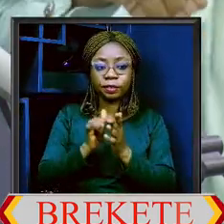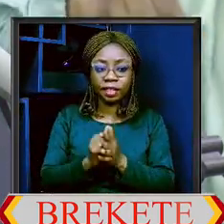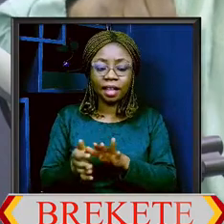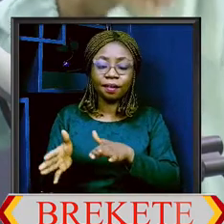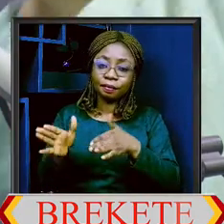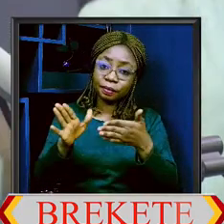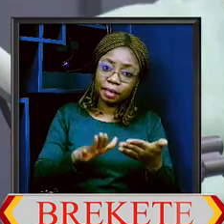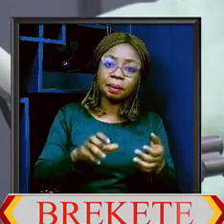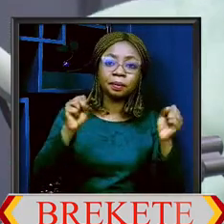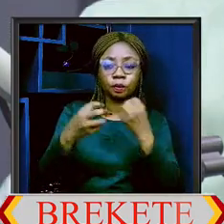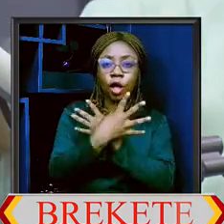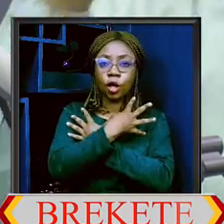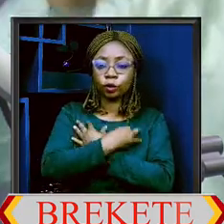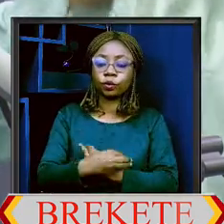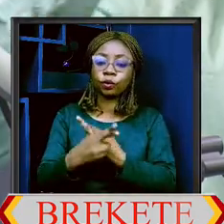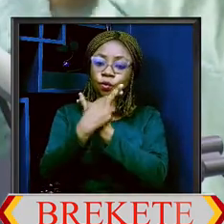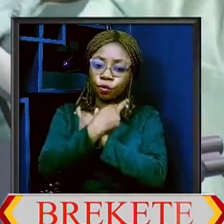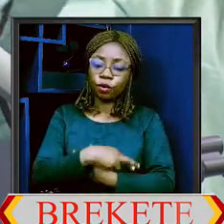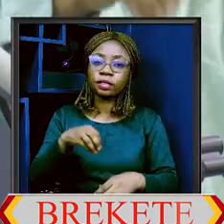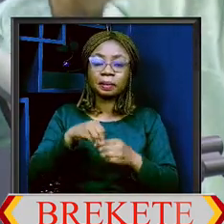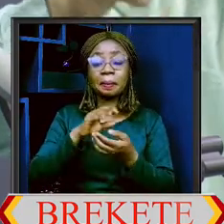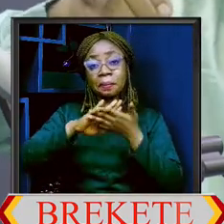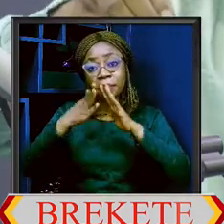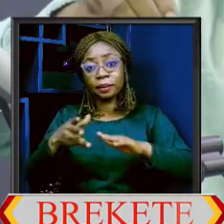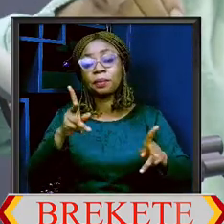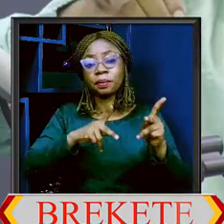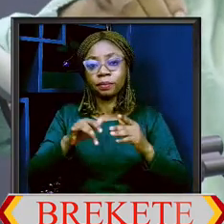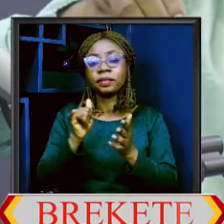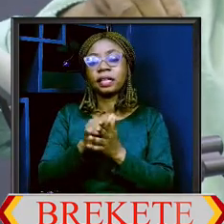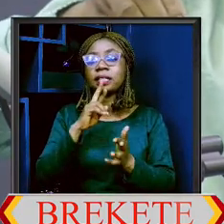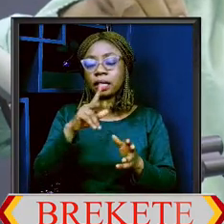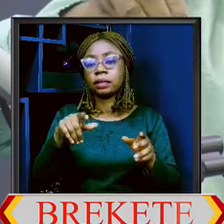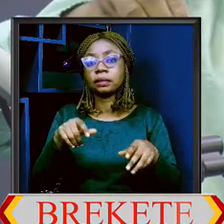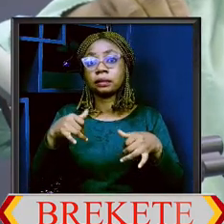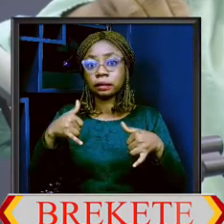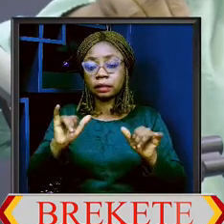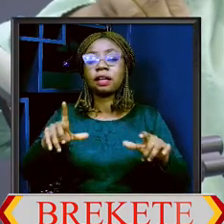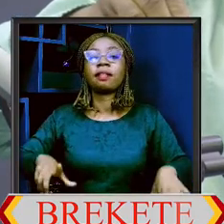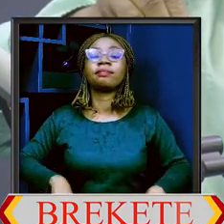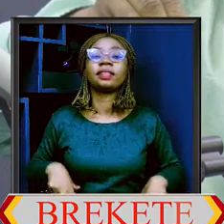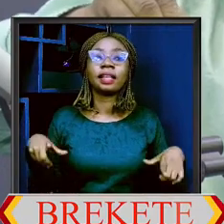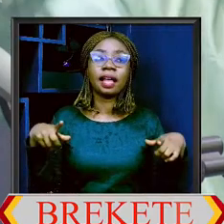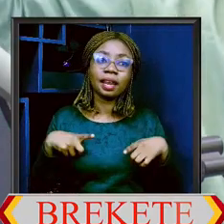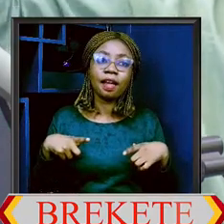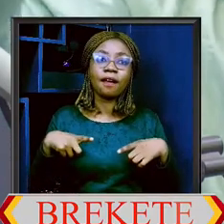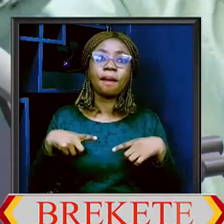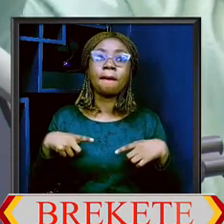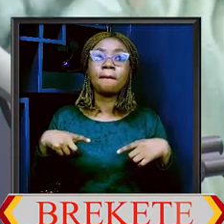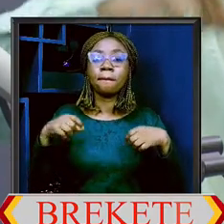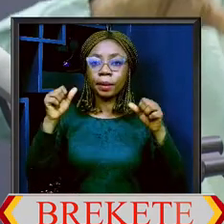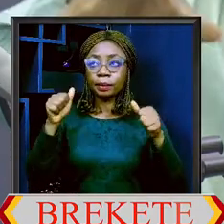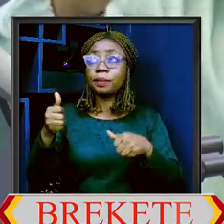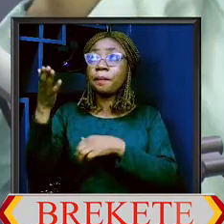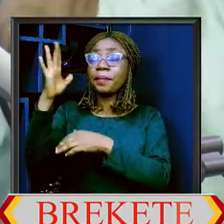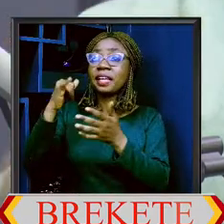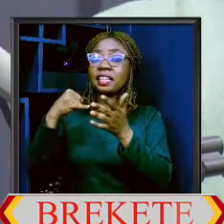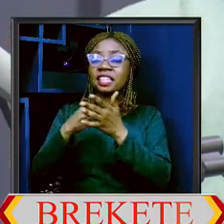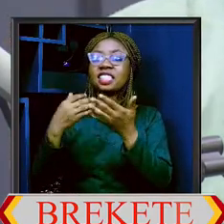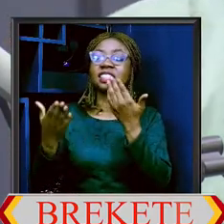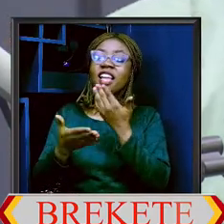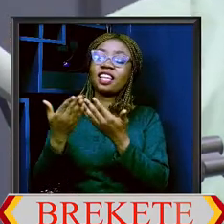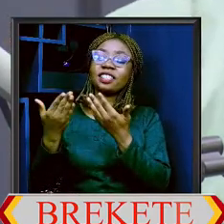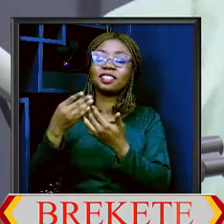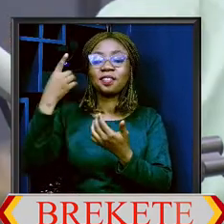their souls rest in peace the ones we still there alive may you make it easy